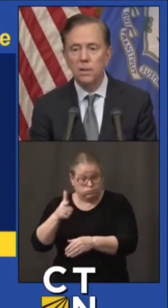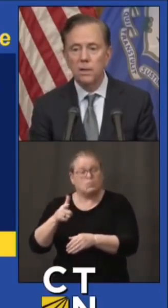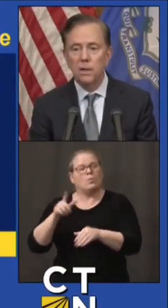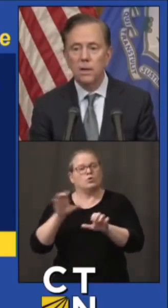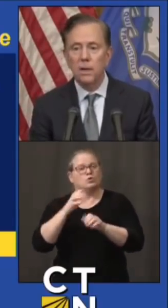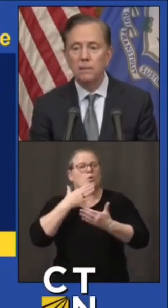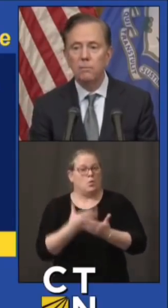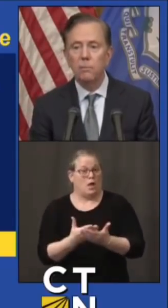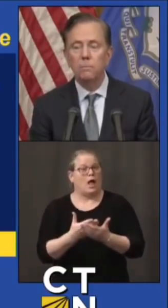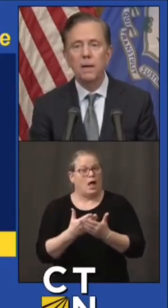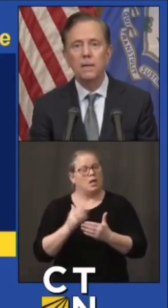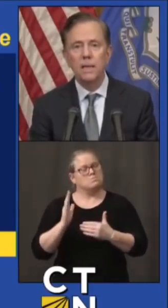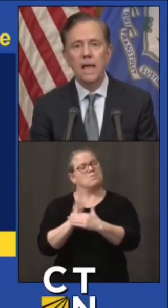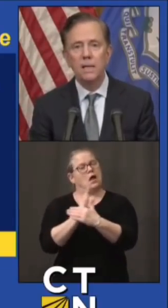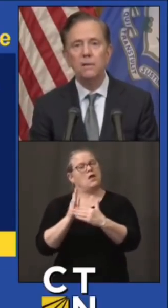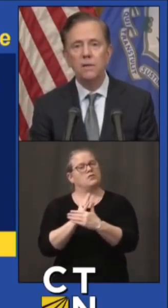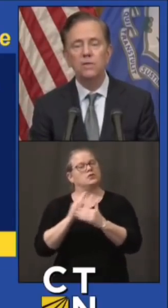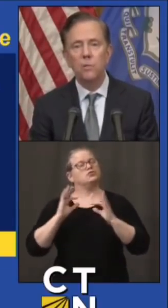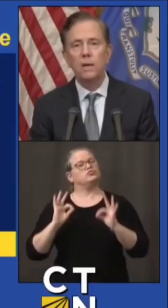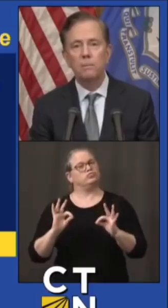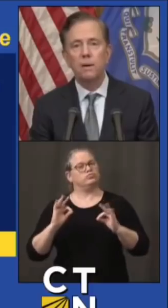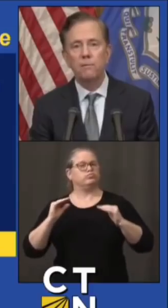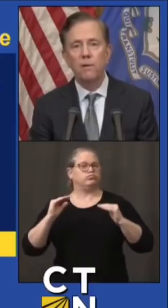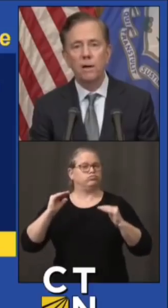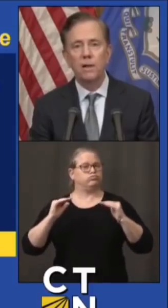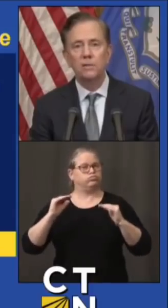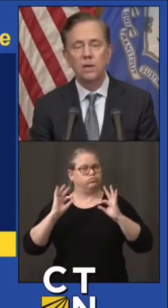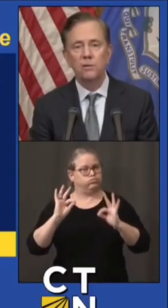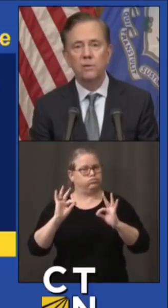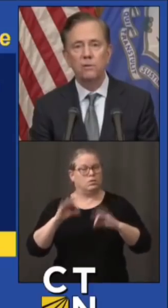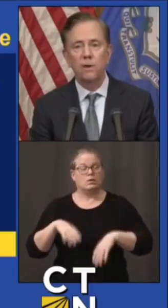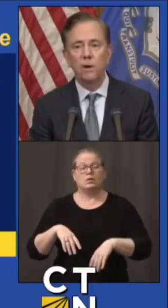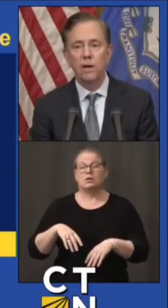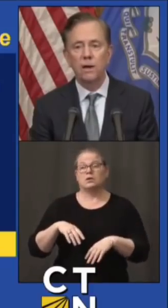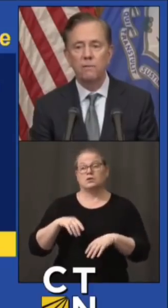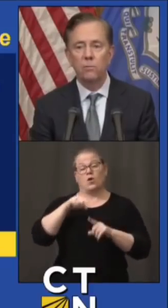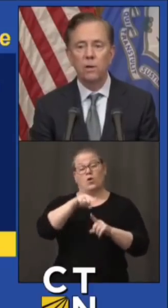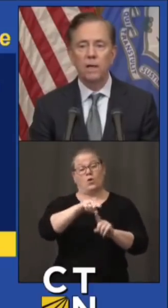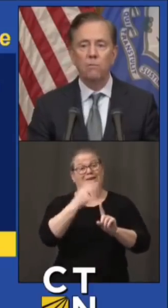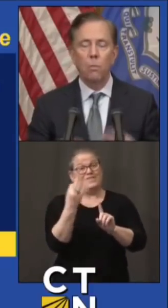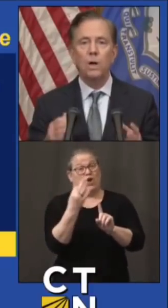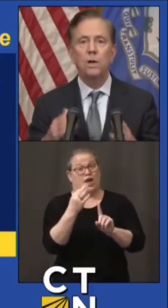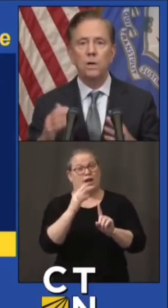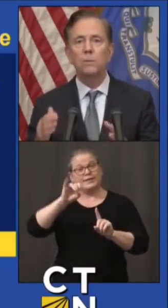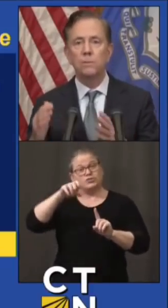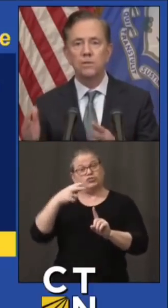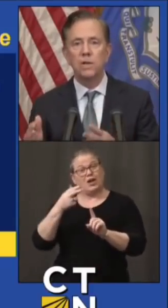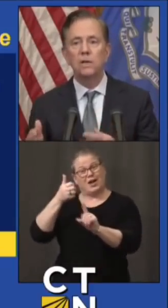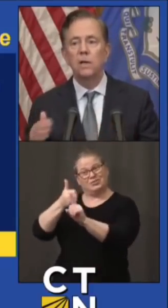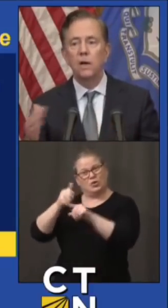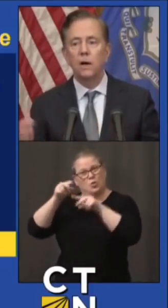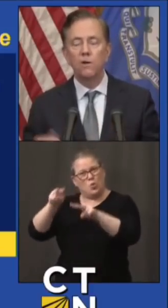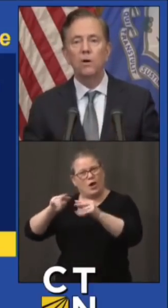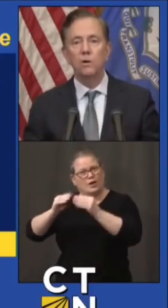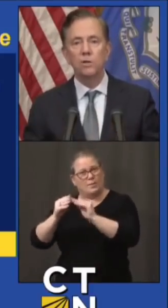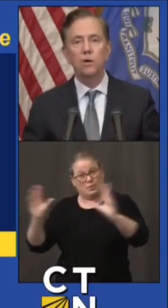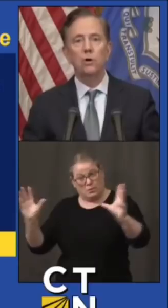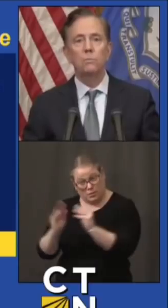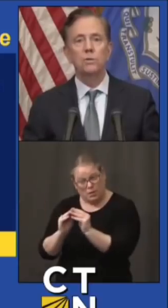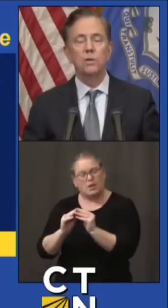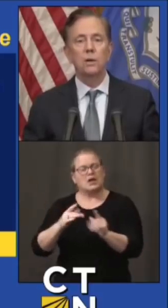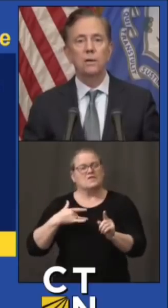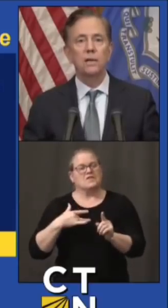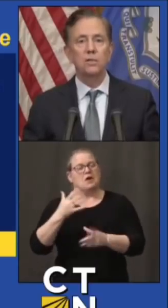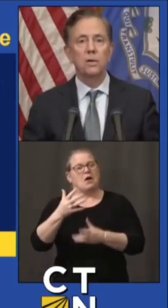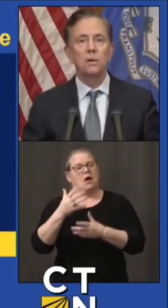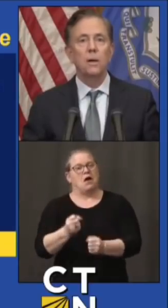administered. By the end of this week, by Friday, Josh feels very confident we'll have 100% of our nursing